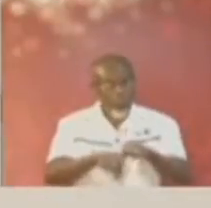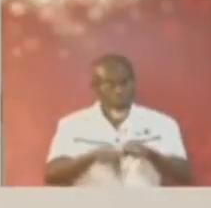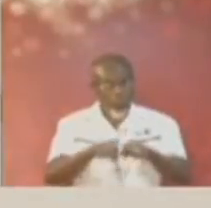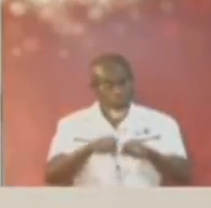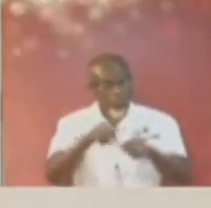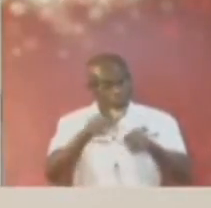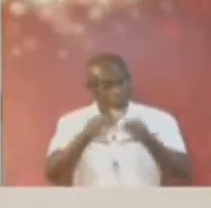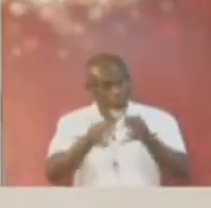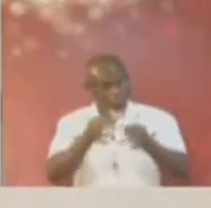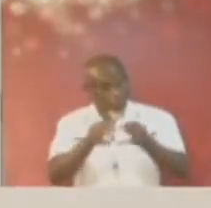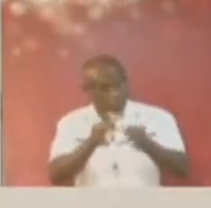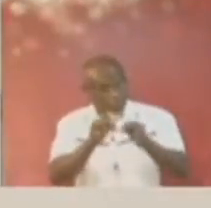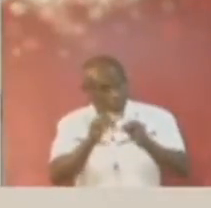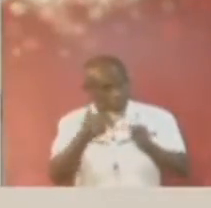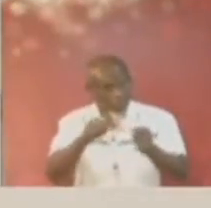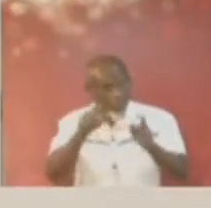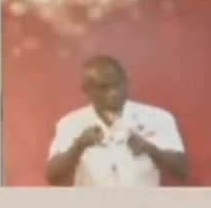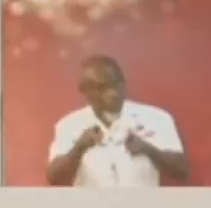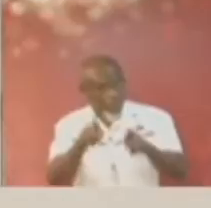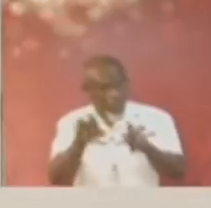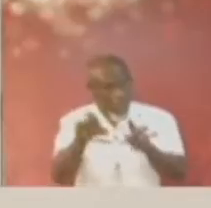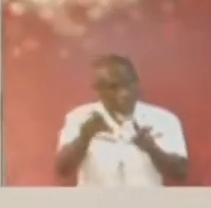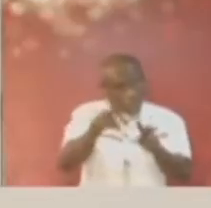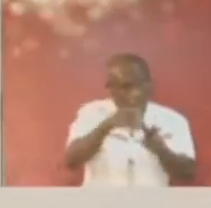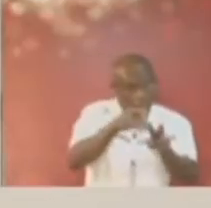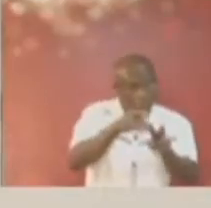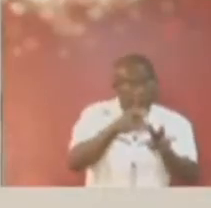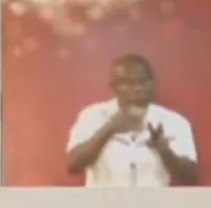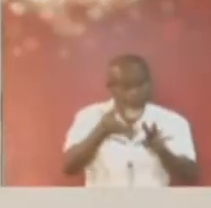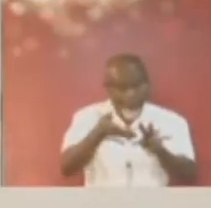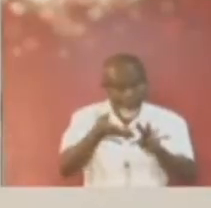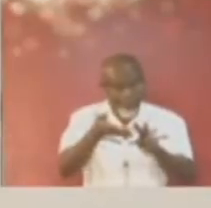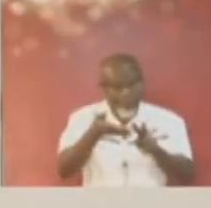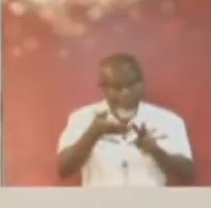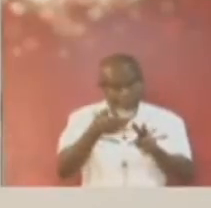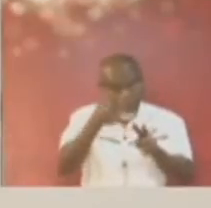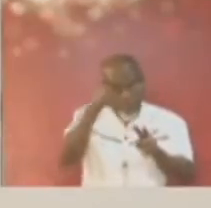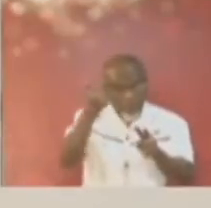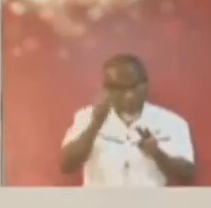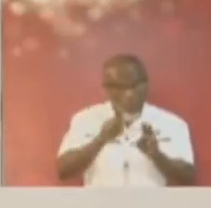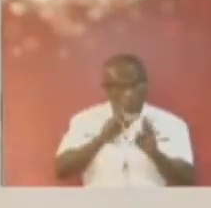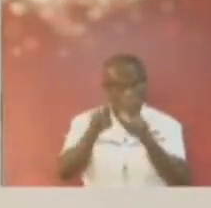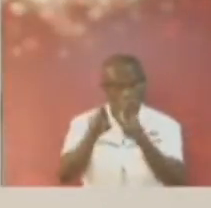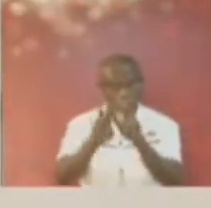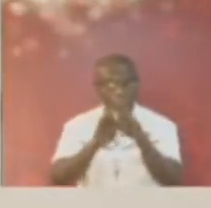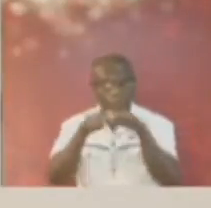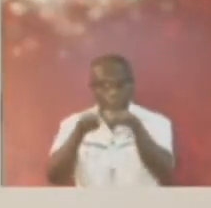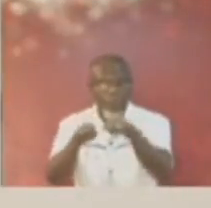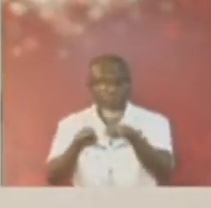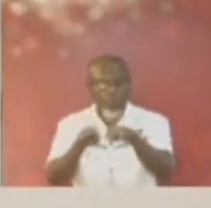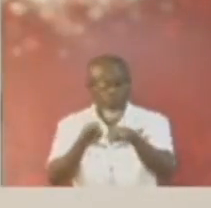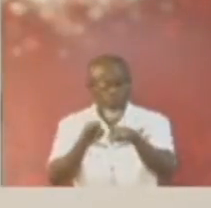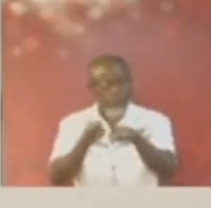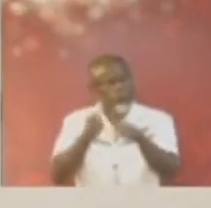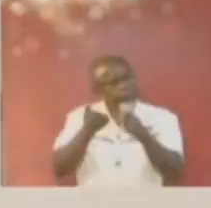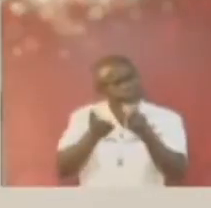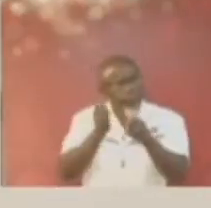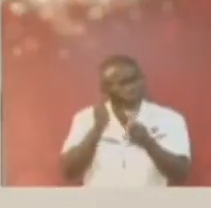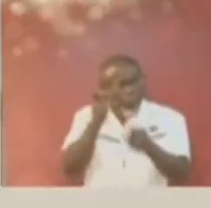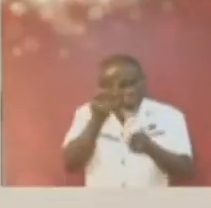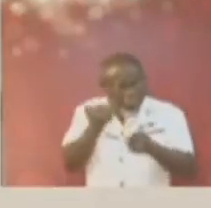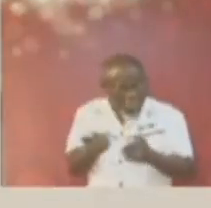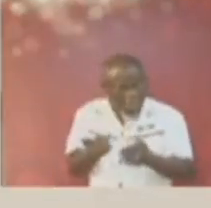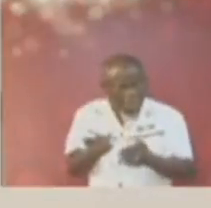frame would now be coming to the fore at this point in time. The contact tracing activities as they